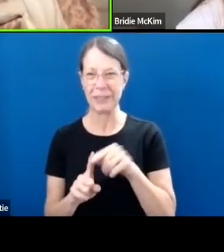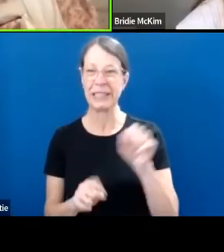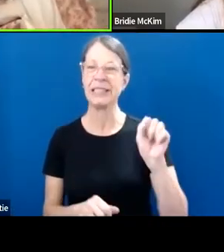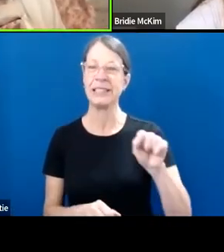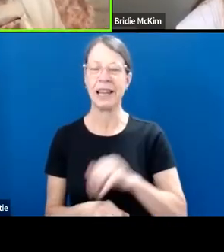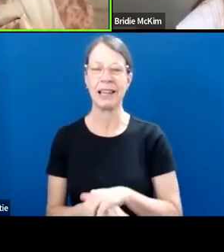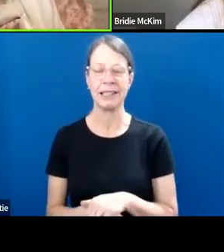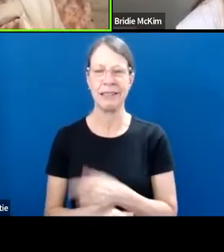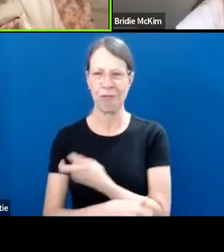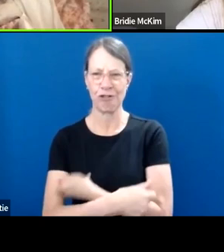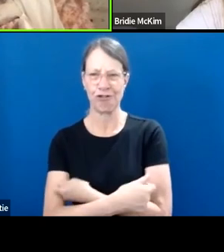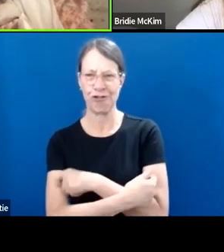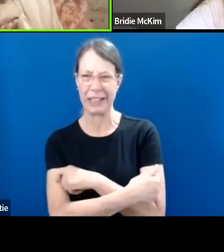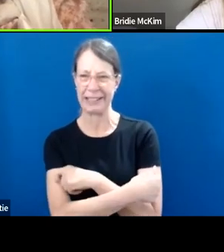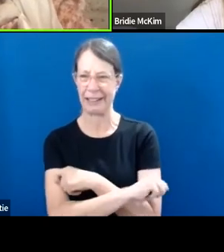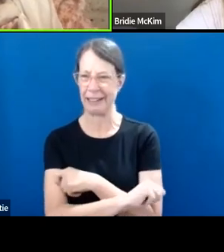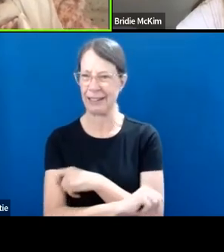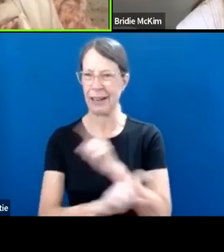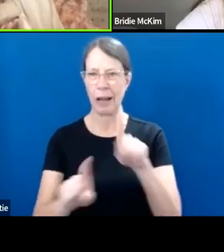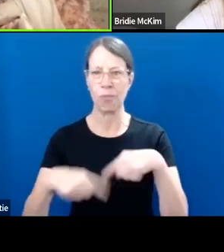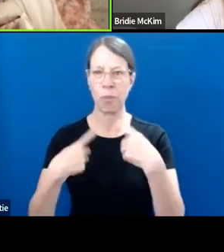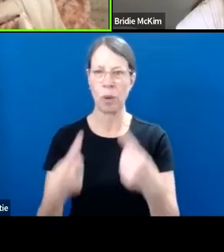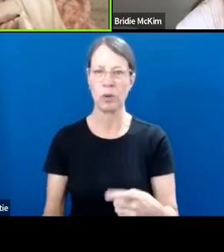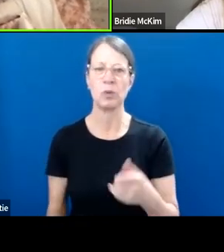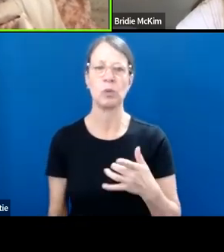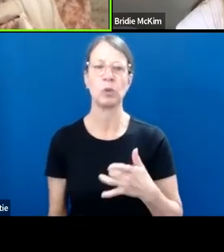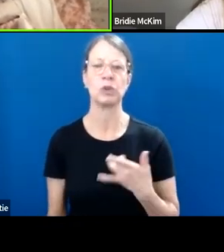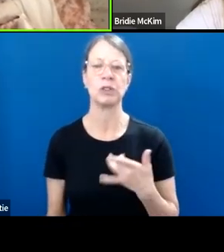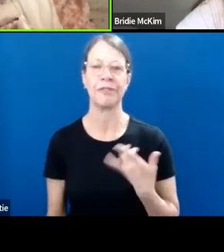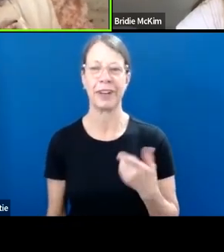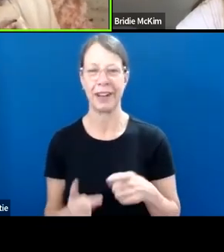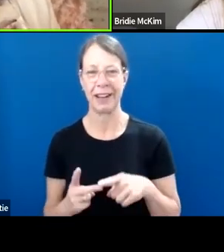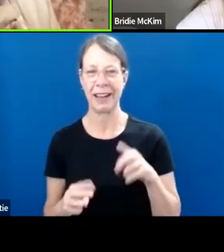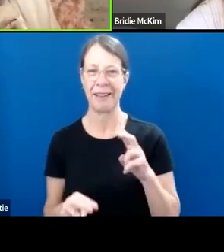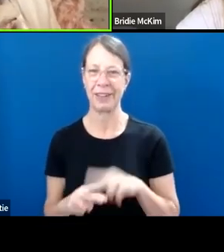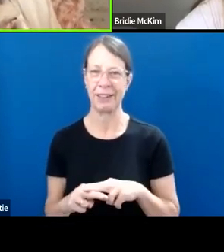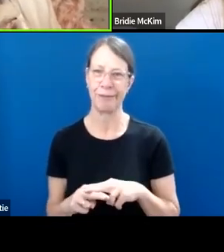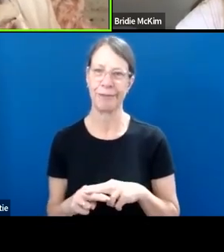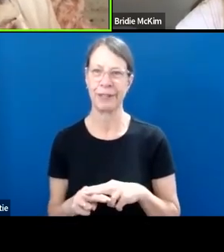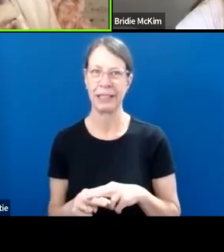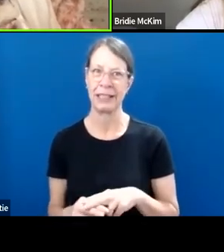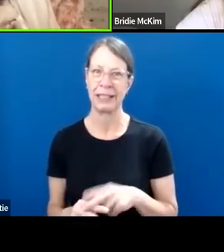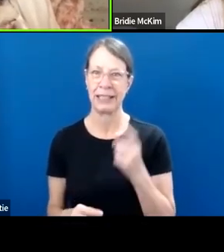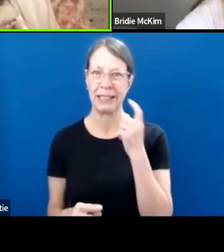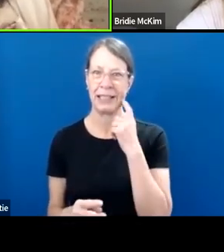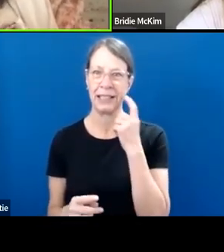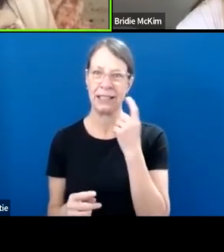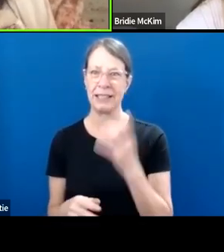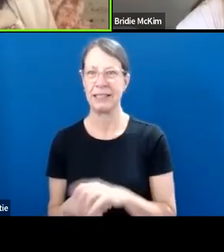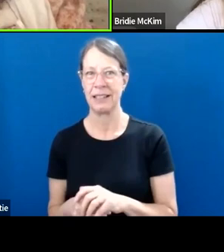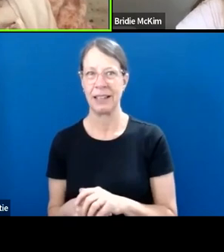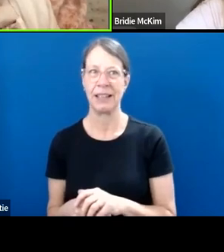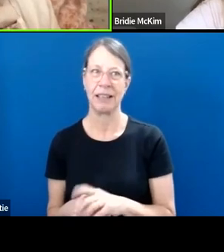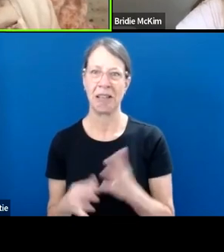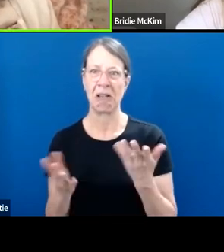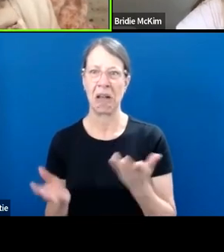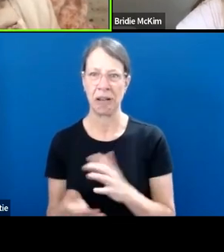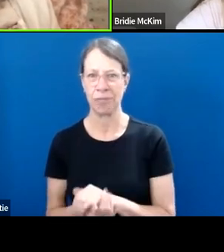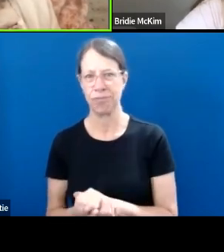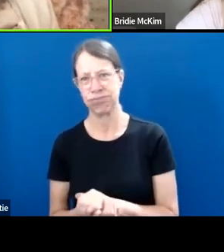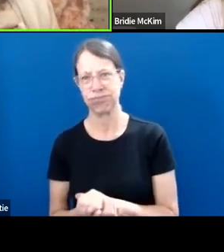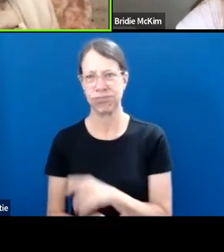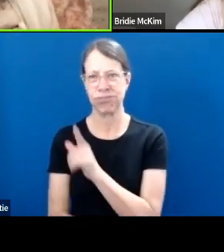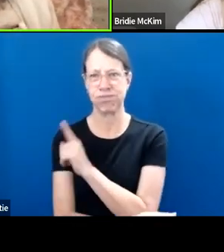don't think you survive in this industry, particularly in these times. It's become really evident to